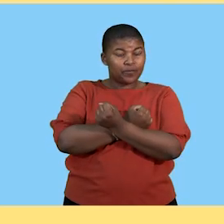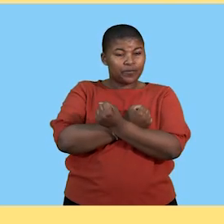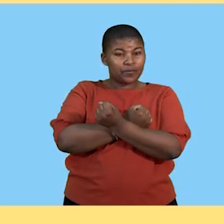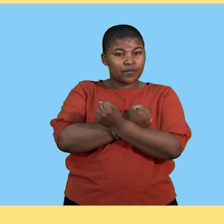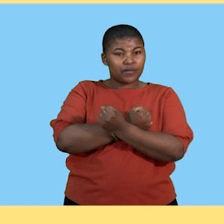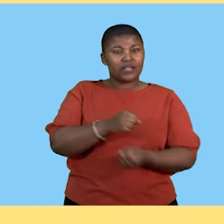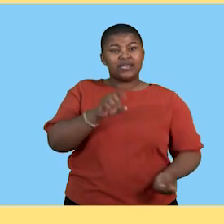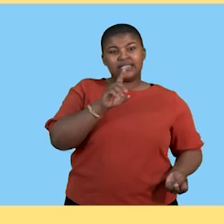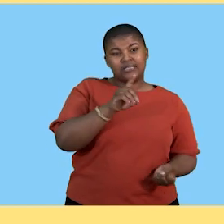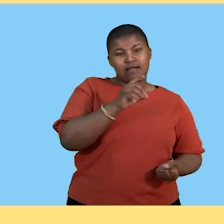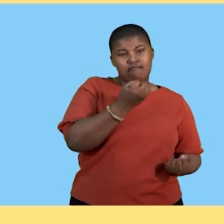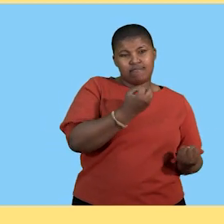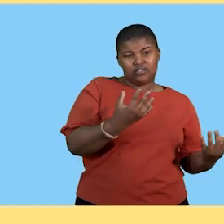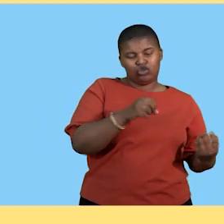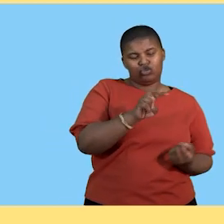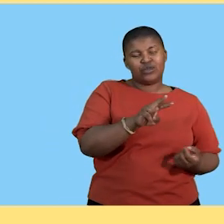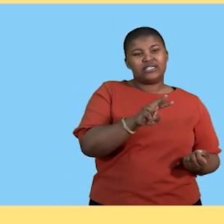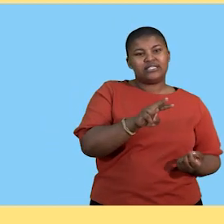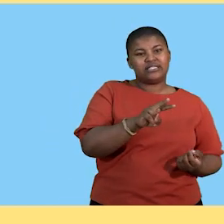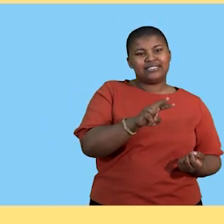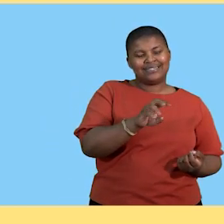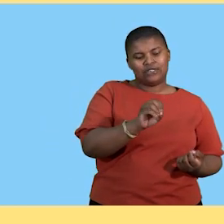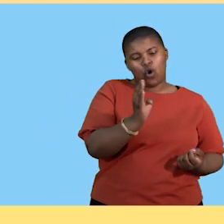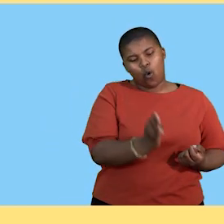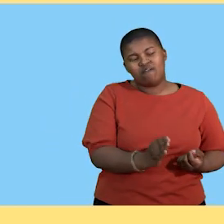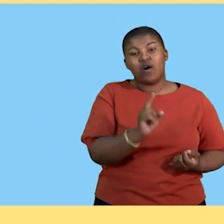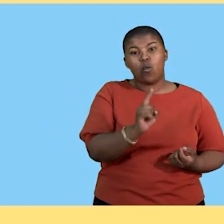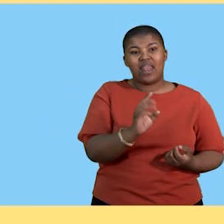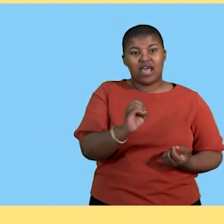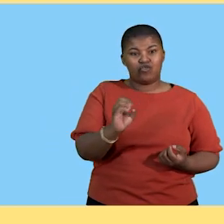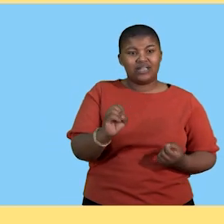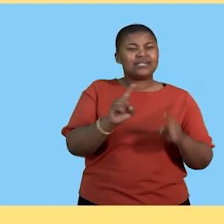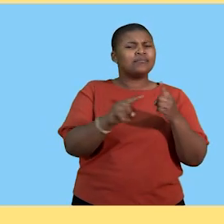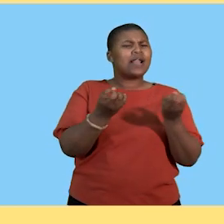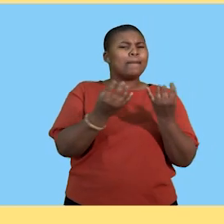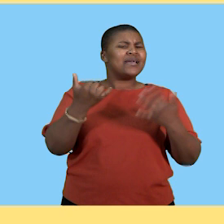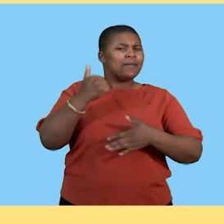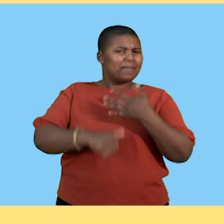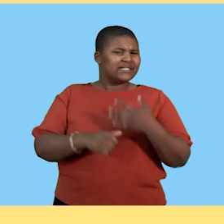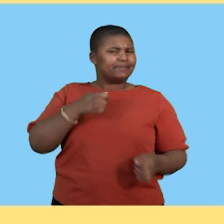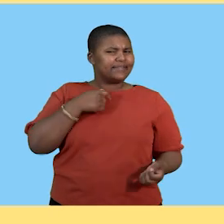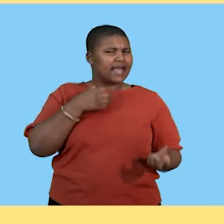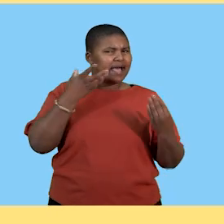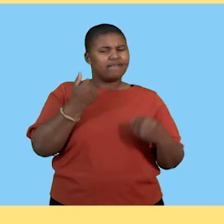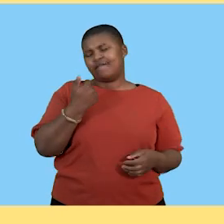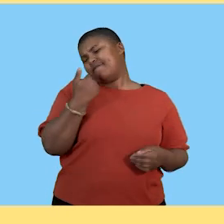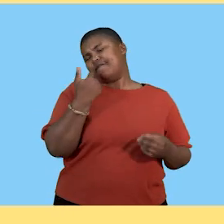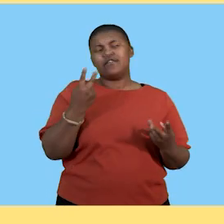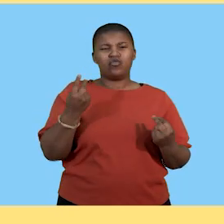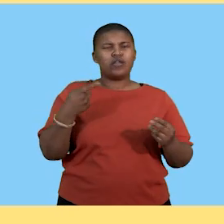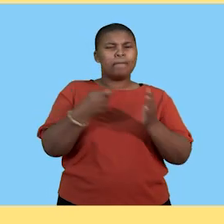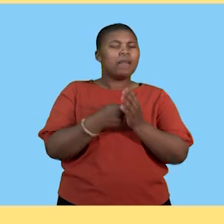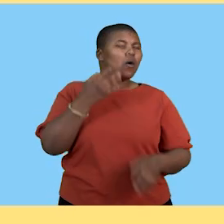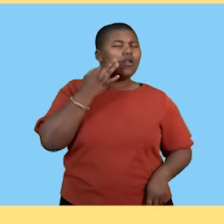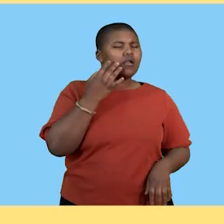Multiply by the depreciation rate is 20 over 100. But for how many months did I have